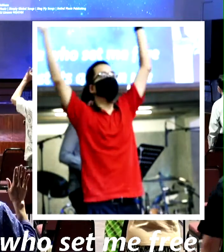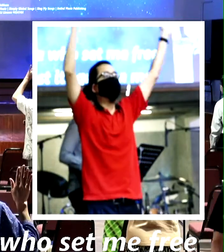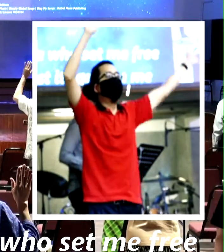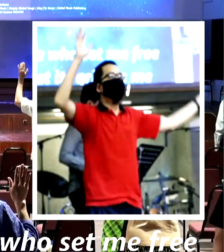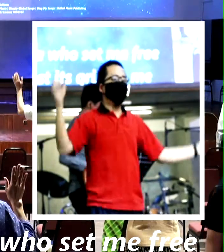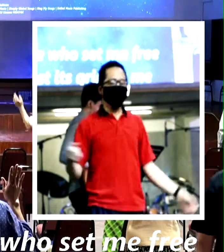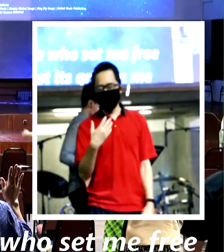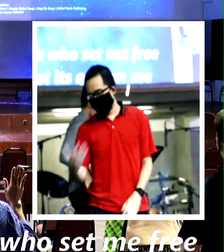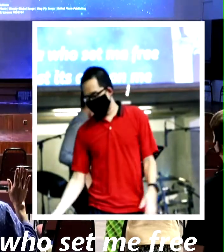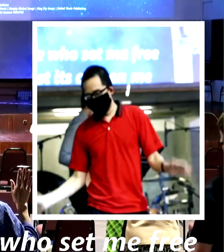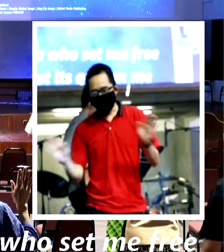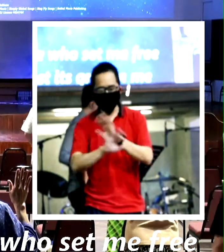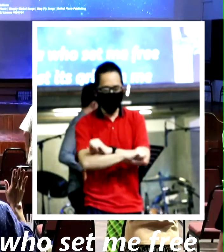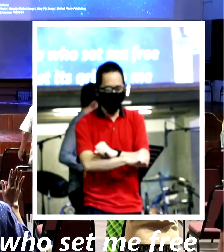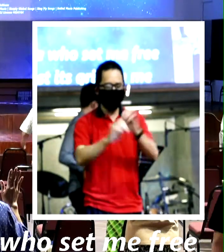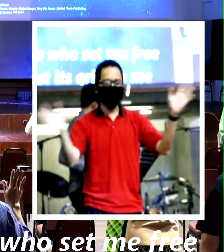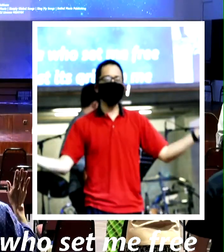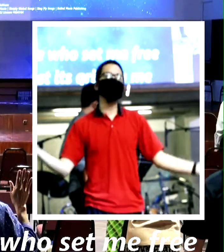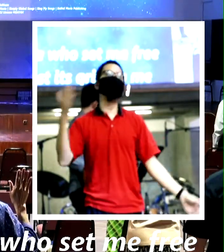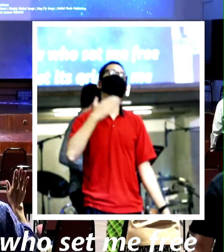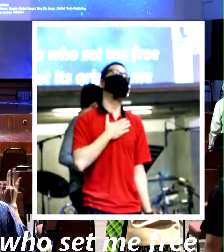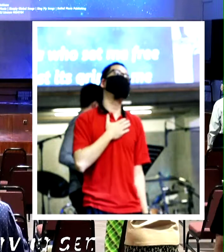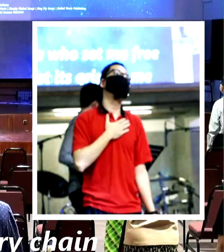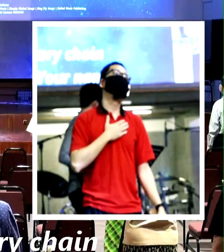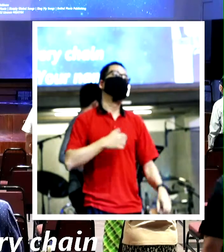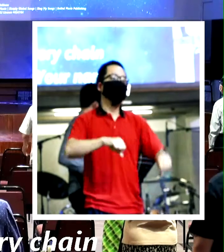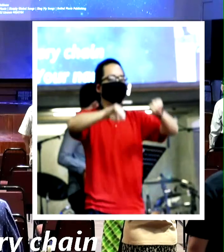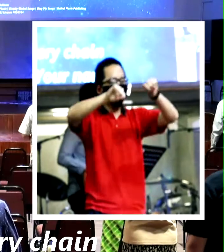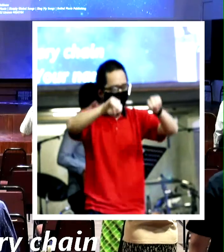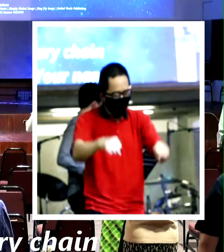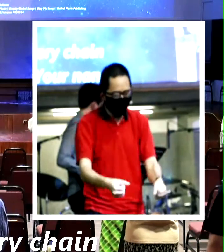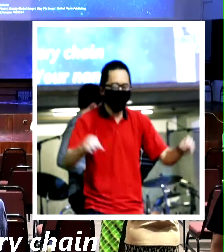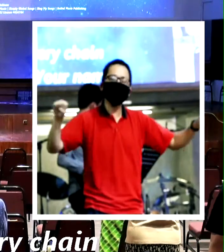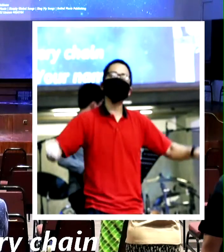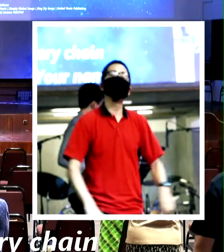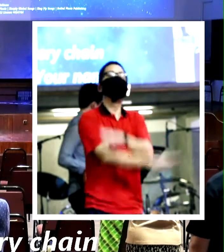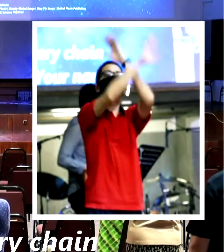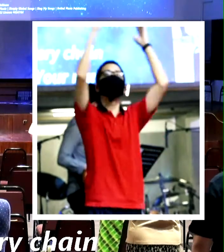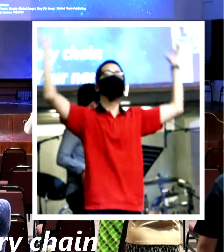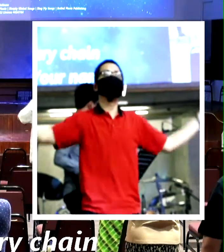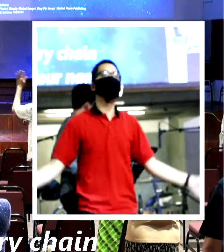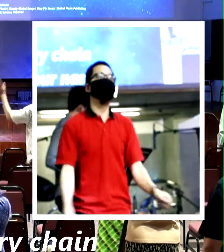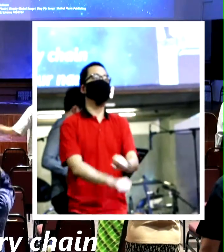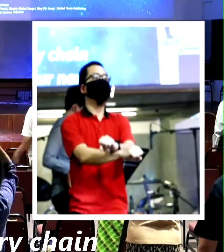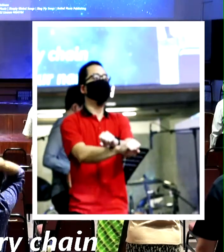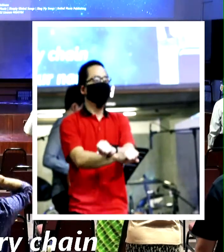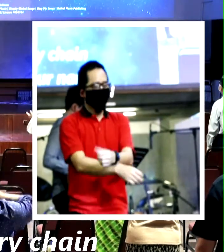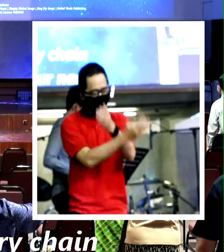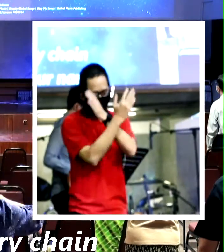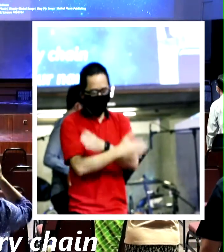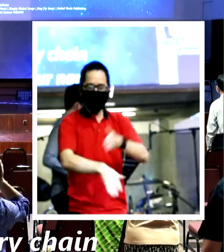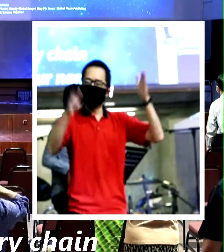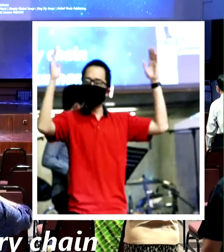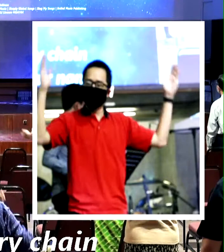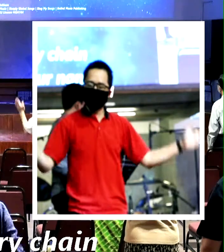hallelujah, death has lost its grip on me, you have broken every chain,